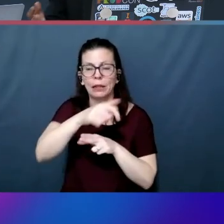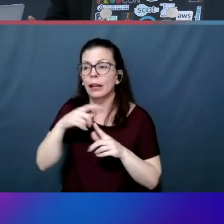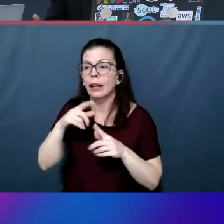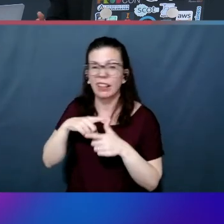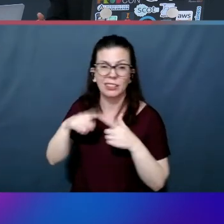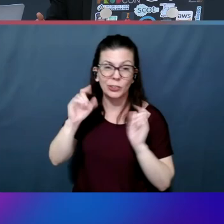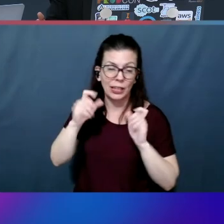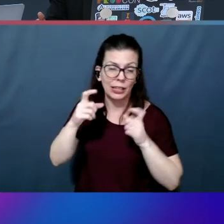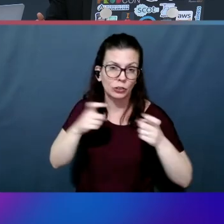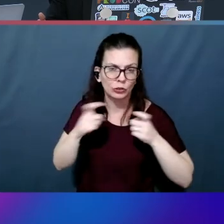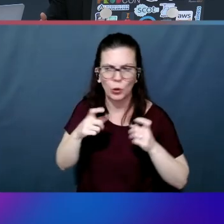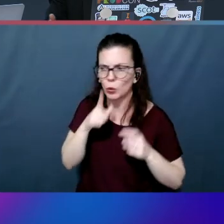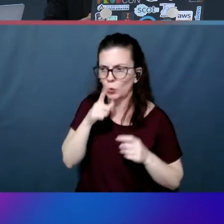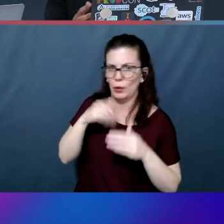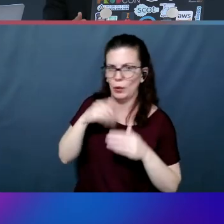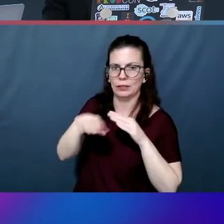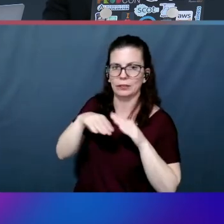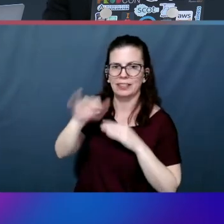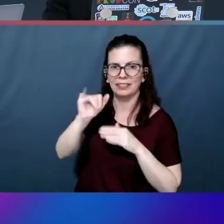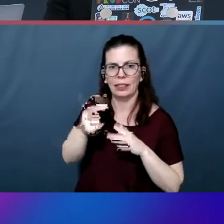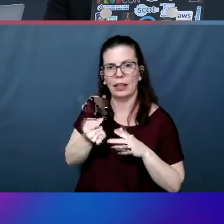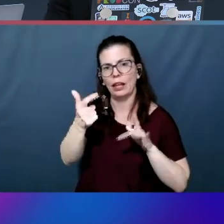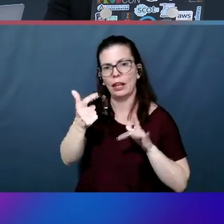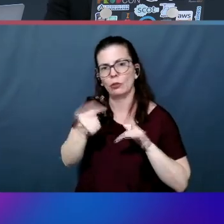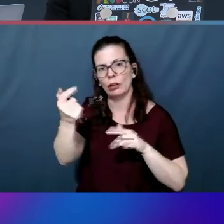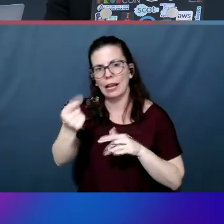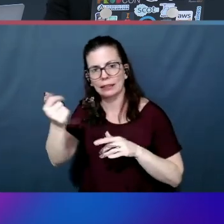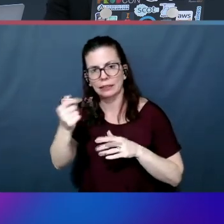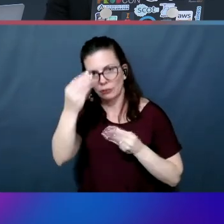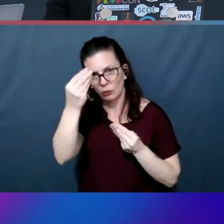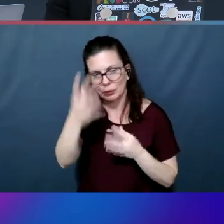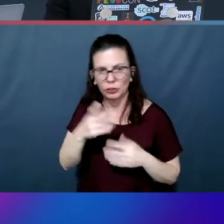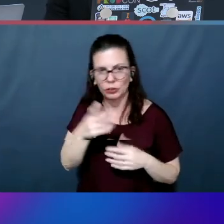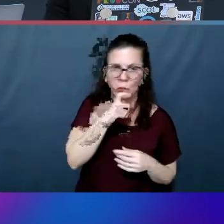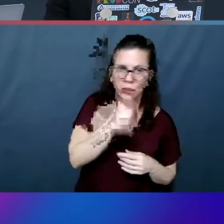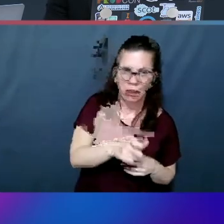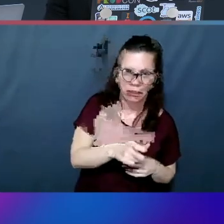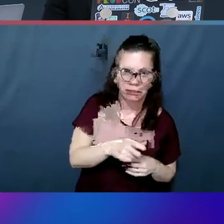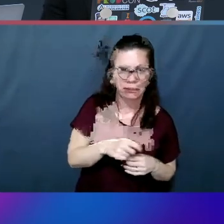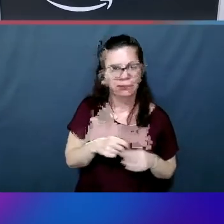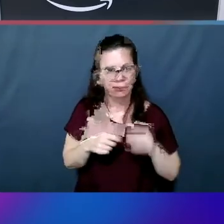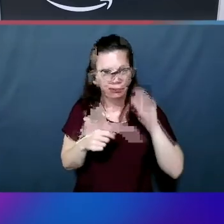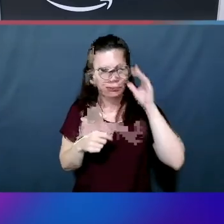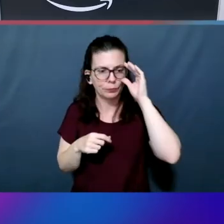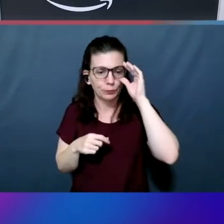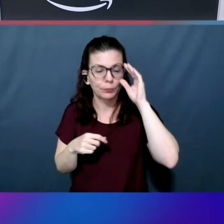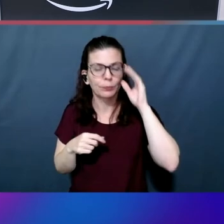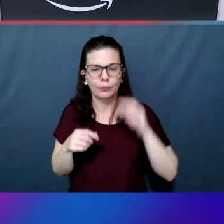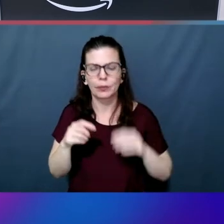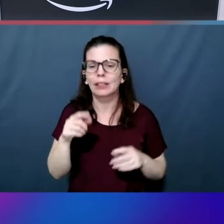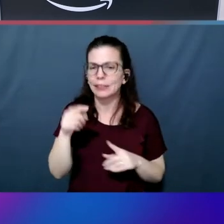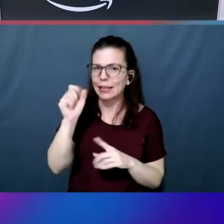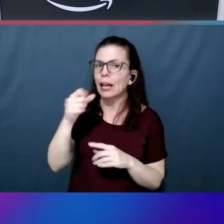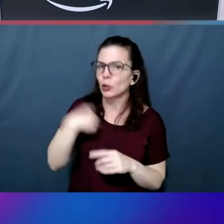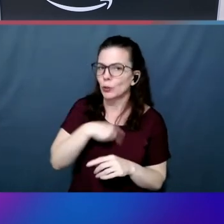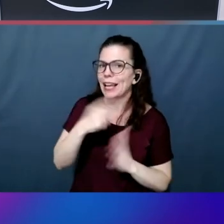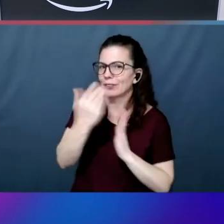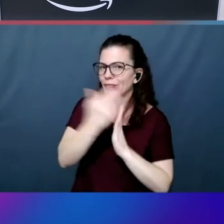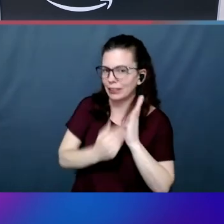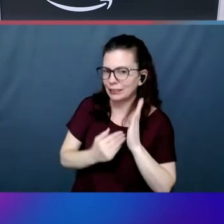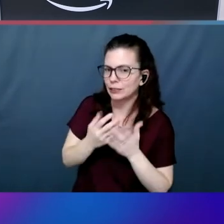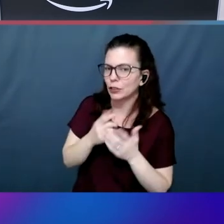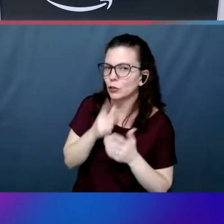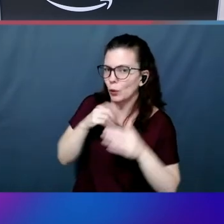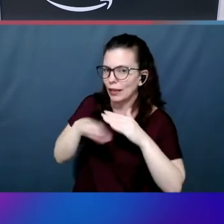information and who gets access to the unredacted information. And obviously without PII, you can expand the list of people that can actually access Exactly. You can make it available